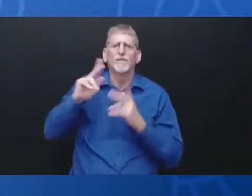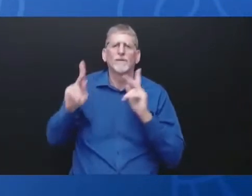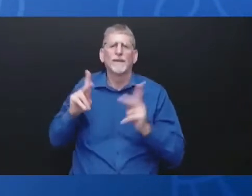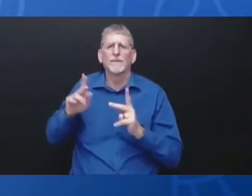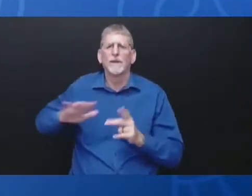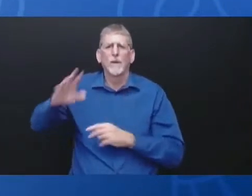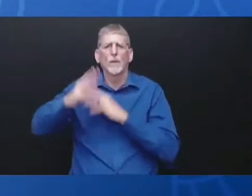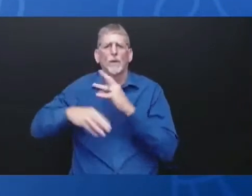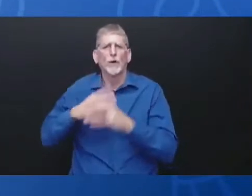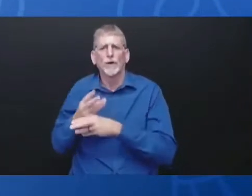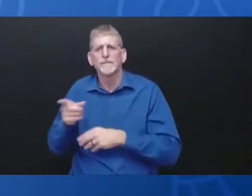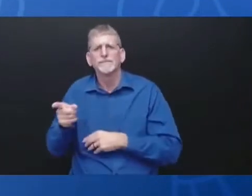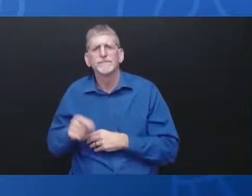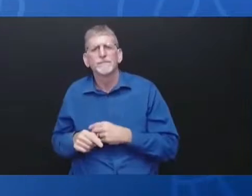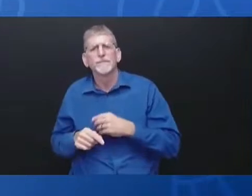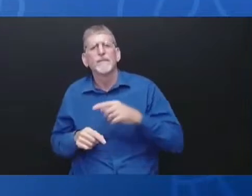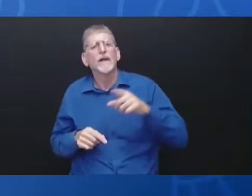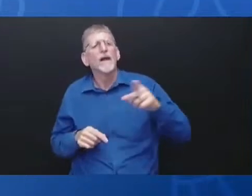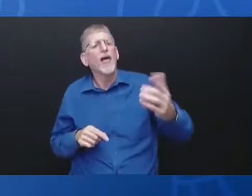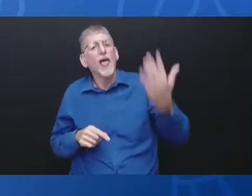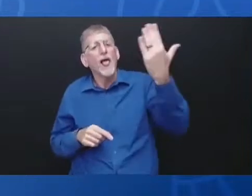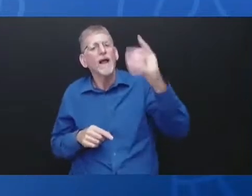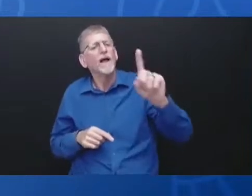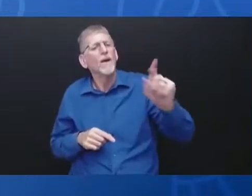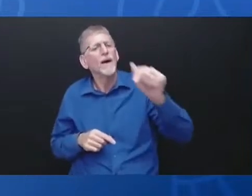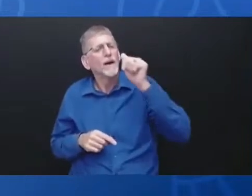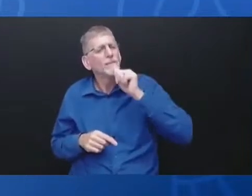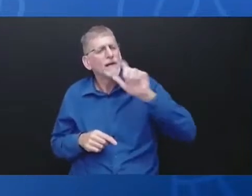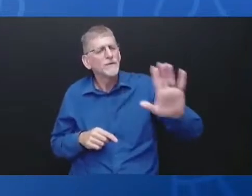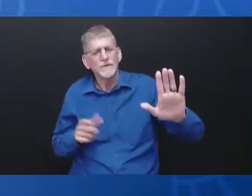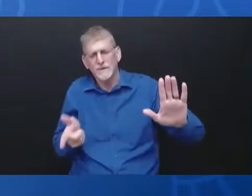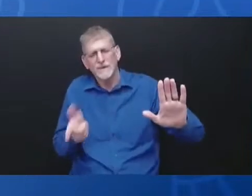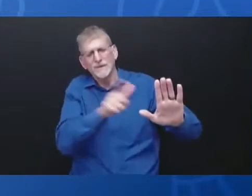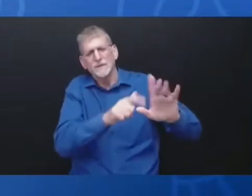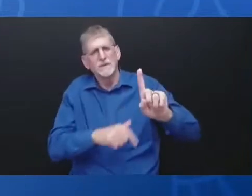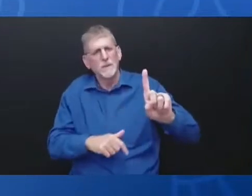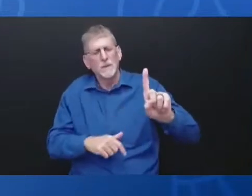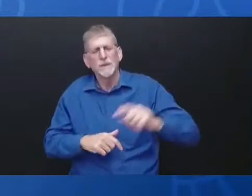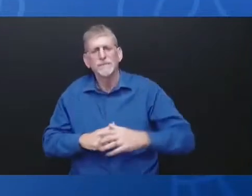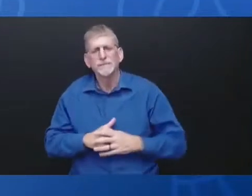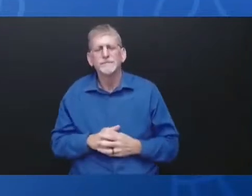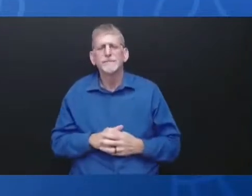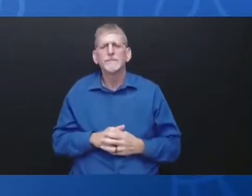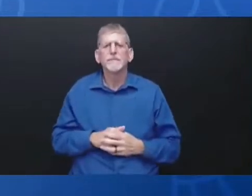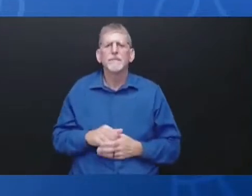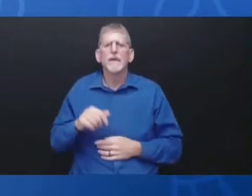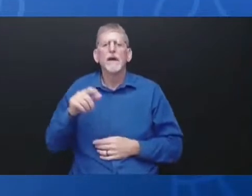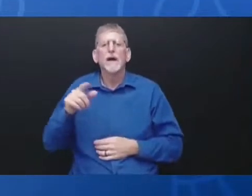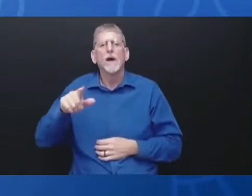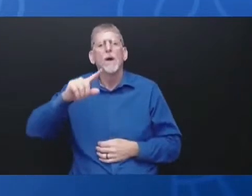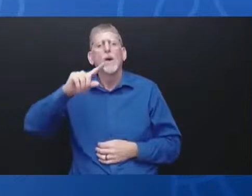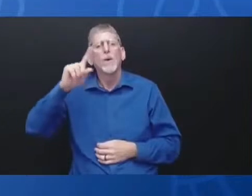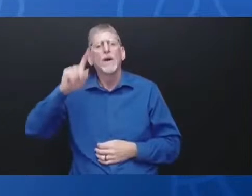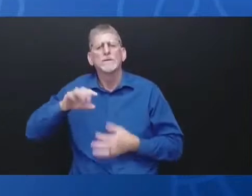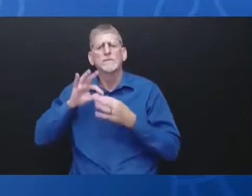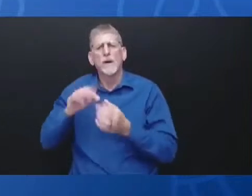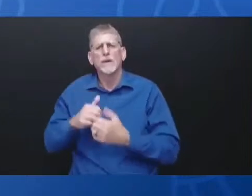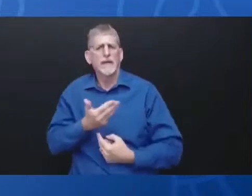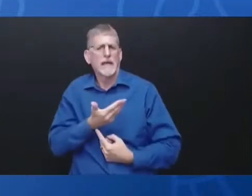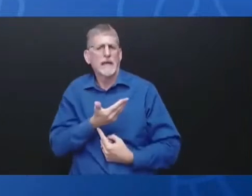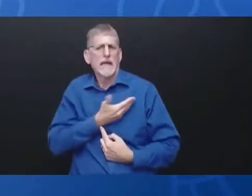the Palestinian issue. One pertaining to Gaza. Aid has not been allowed in since the 2nd of